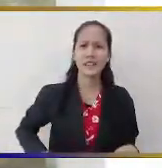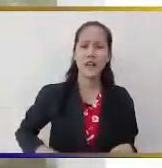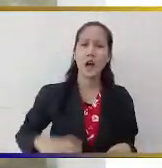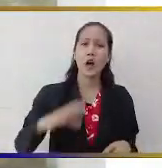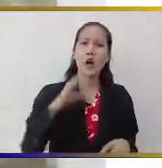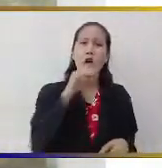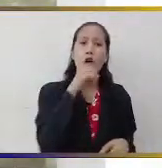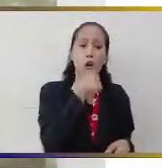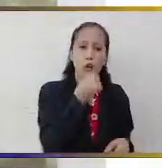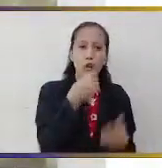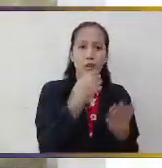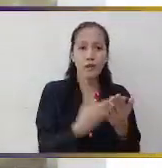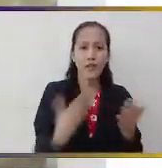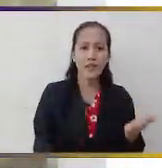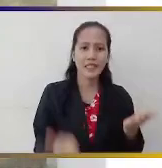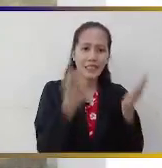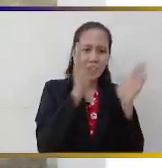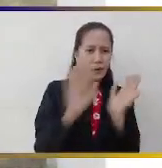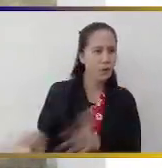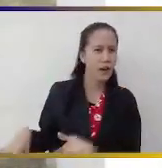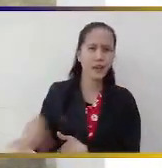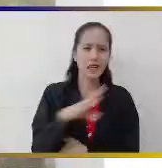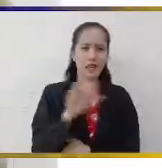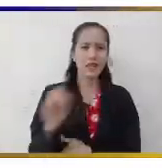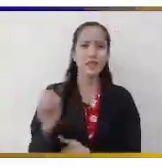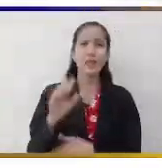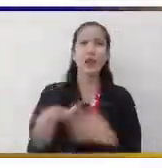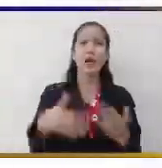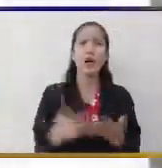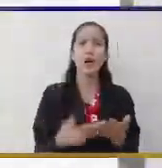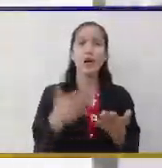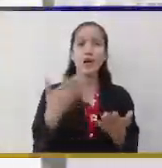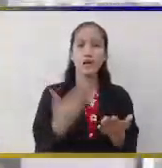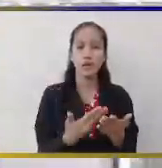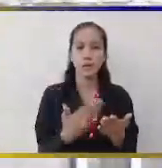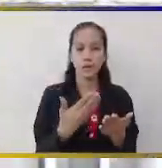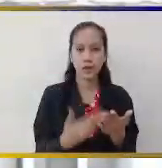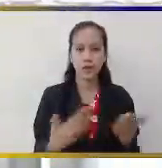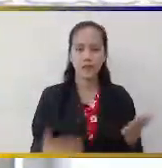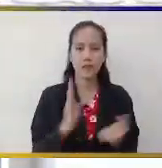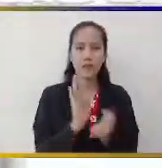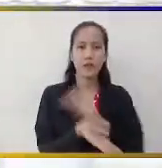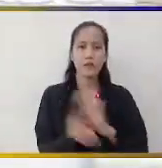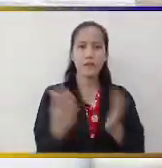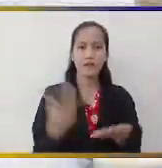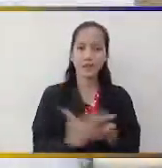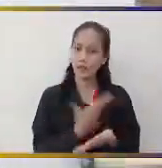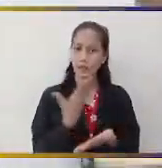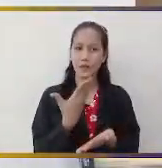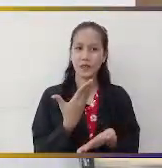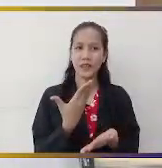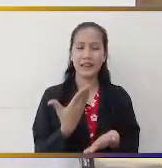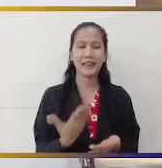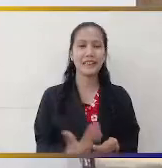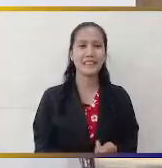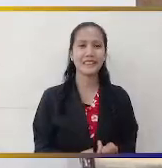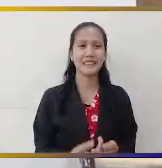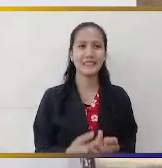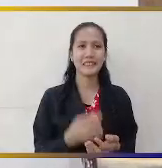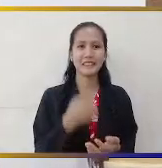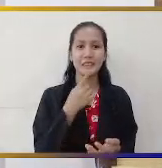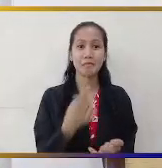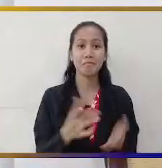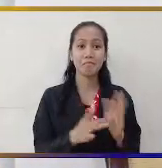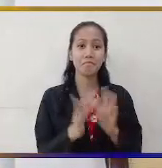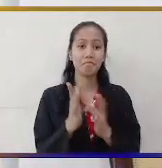things become new. Amen. You get it? You get it? The Bible's telling us that